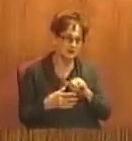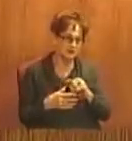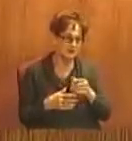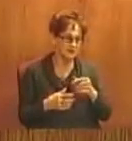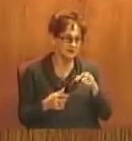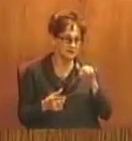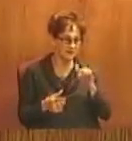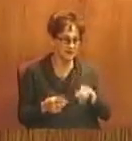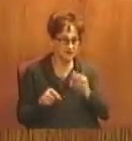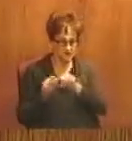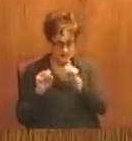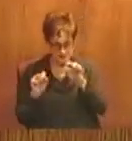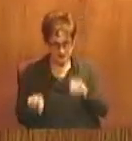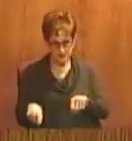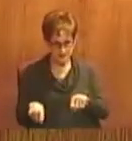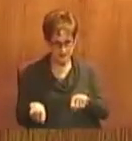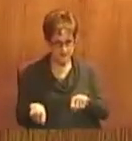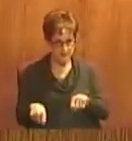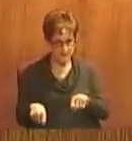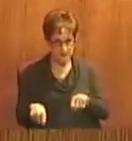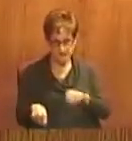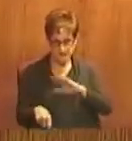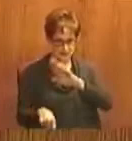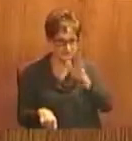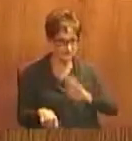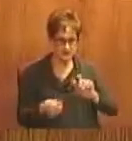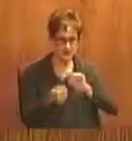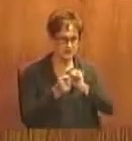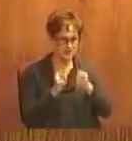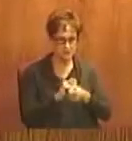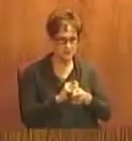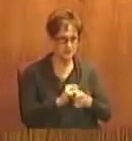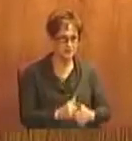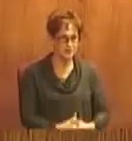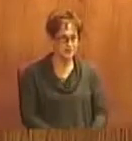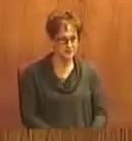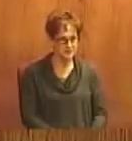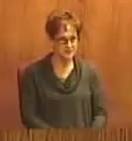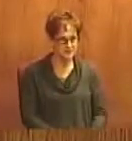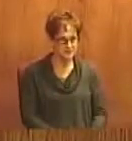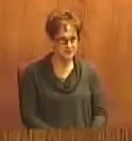the system has not changed. It was